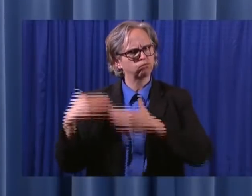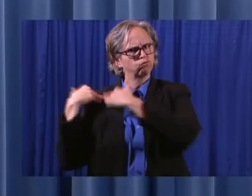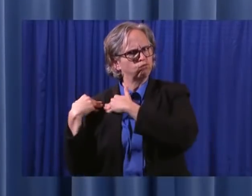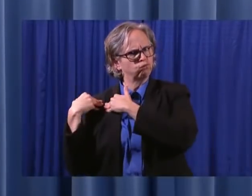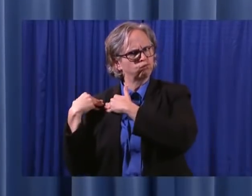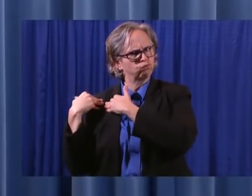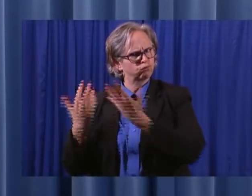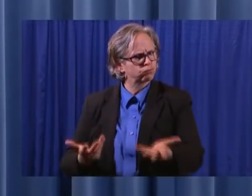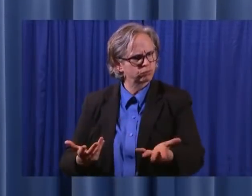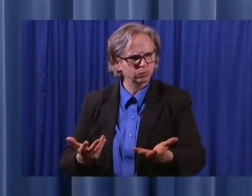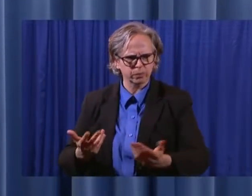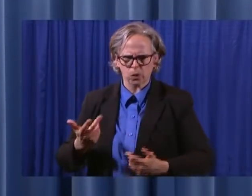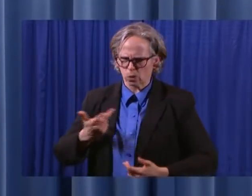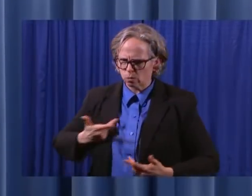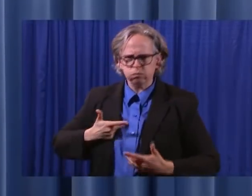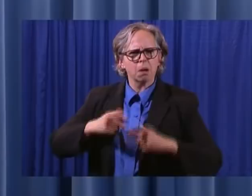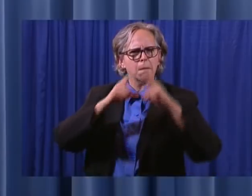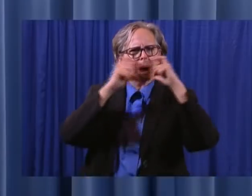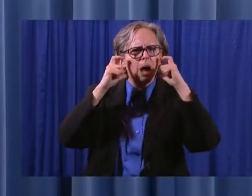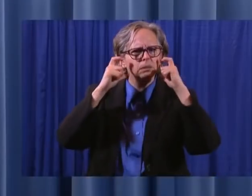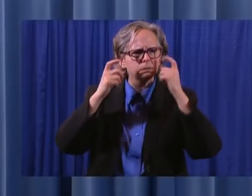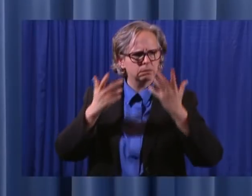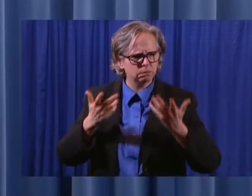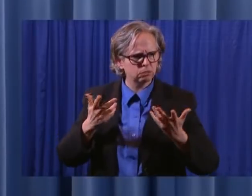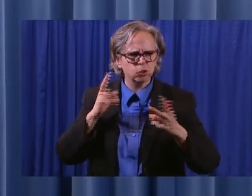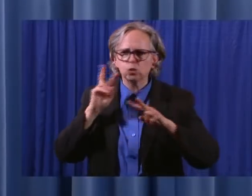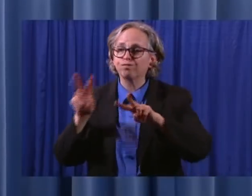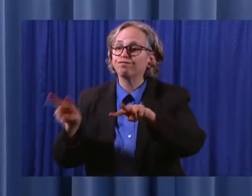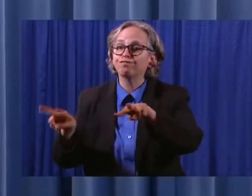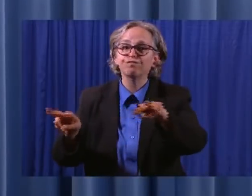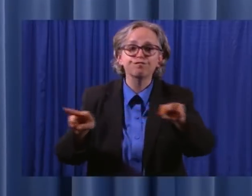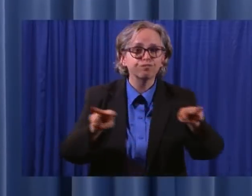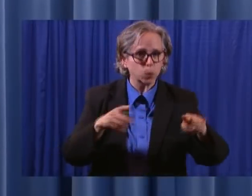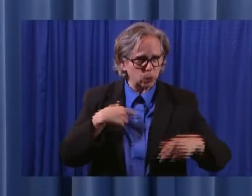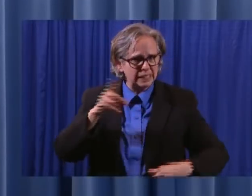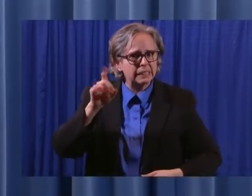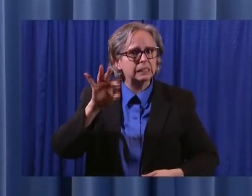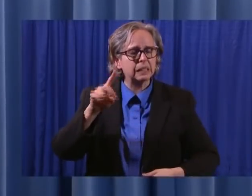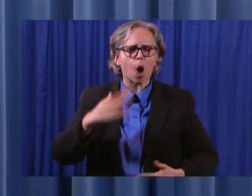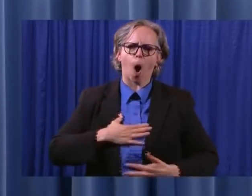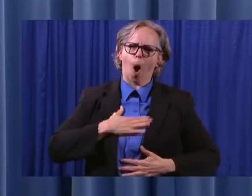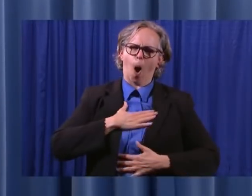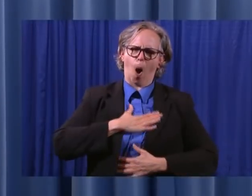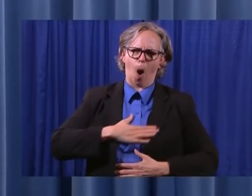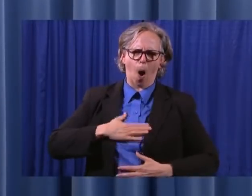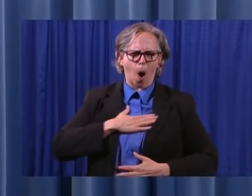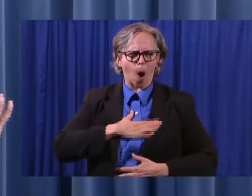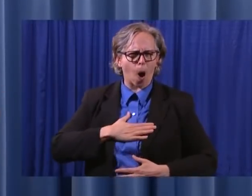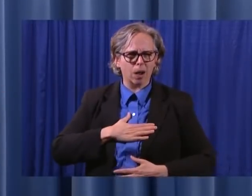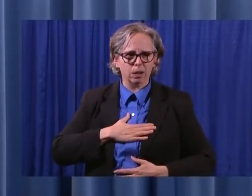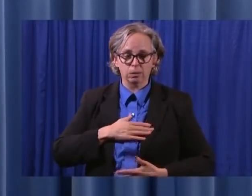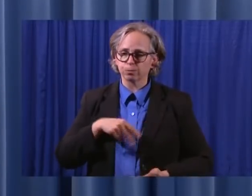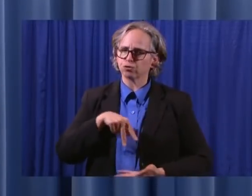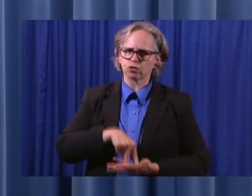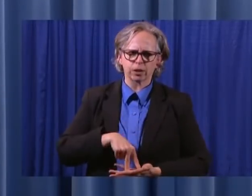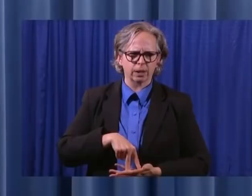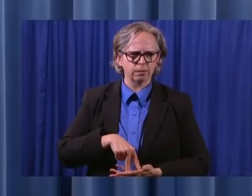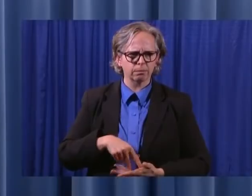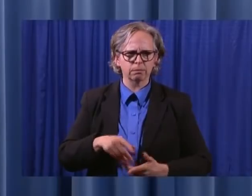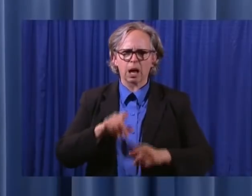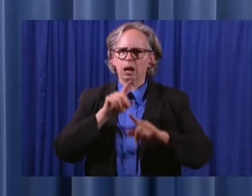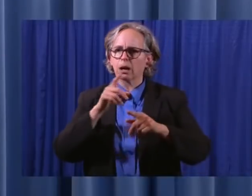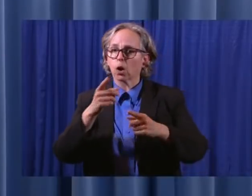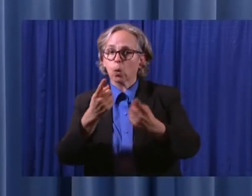mask. Wore a mask through the tour. It was a great tour. And then did the press conference with the press back a